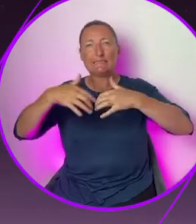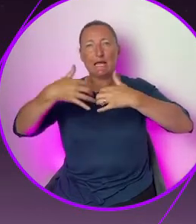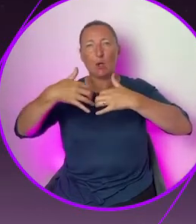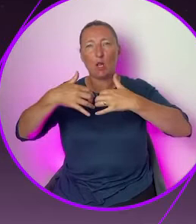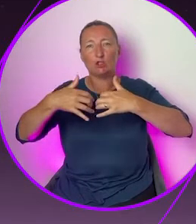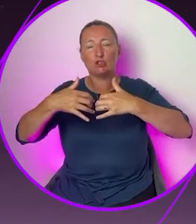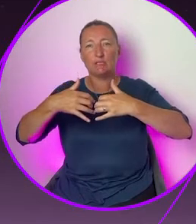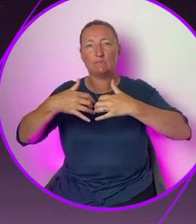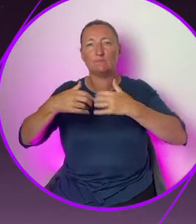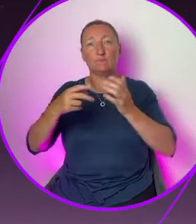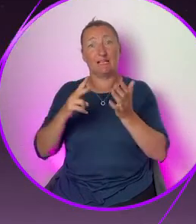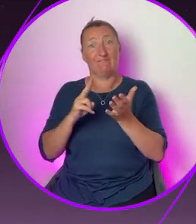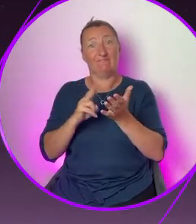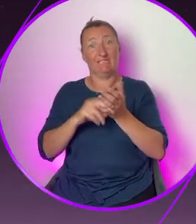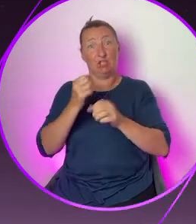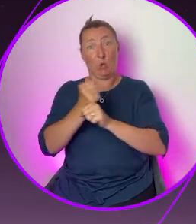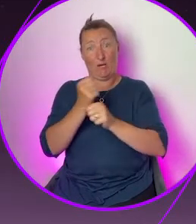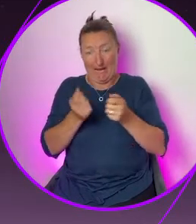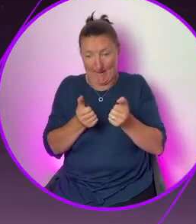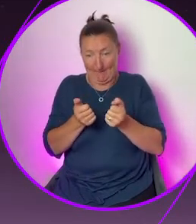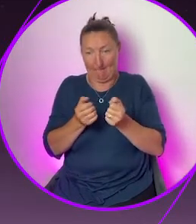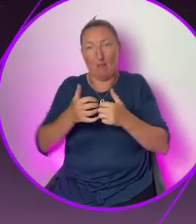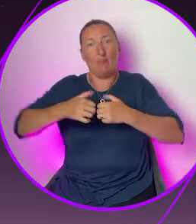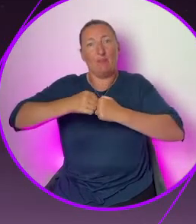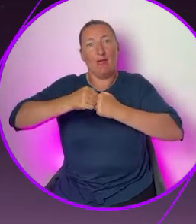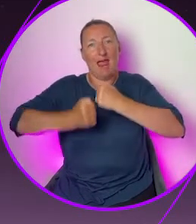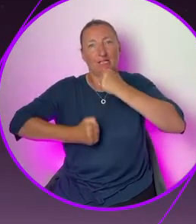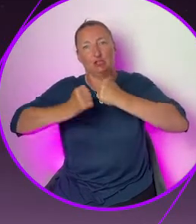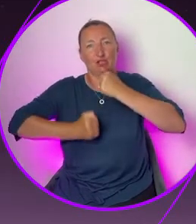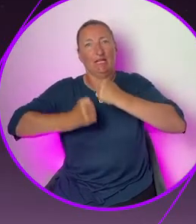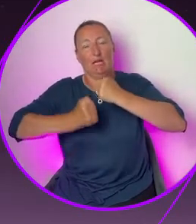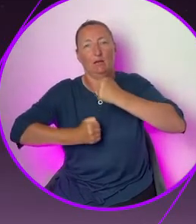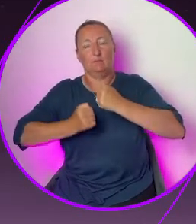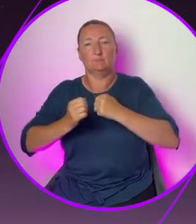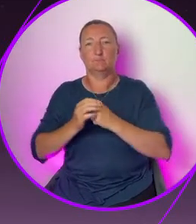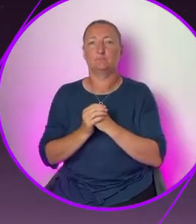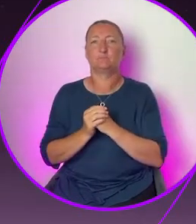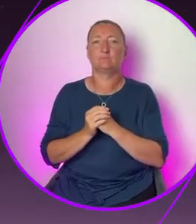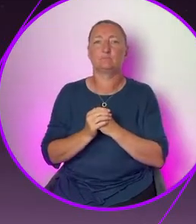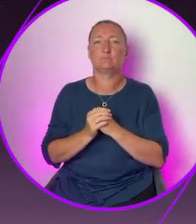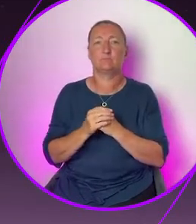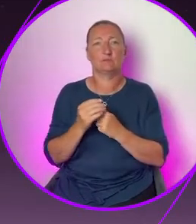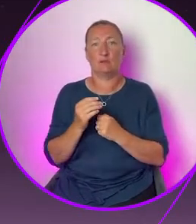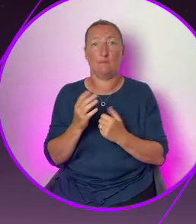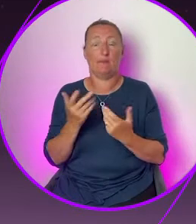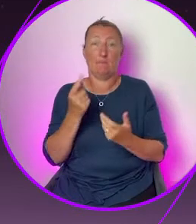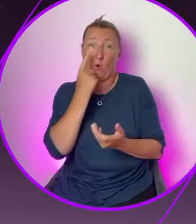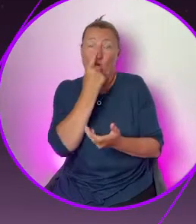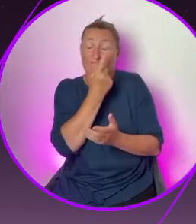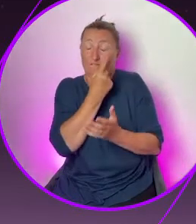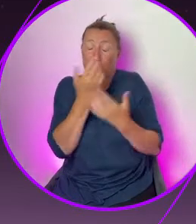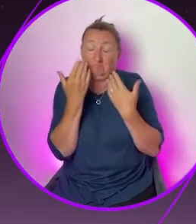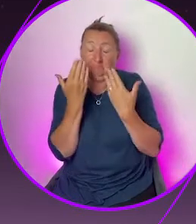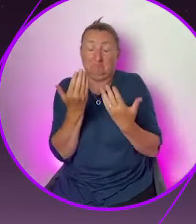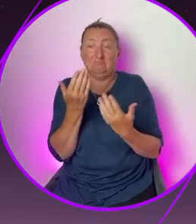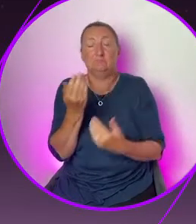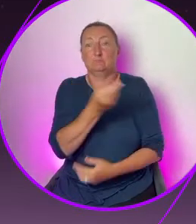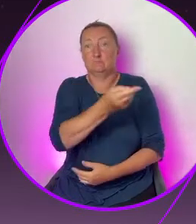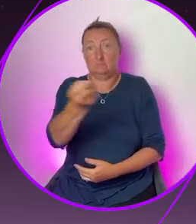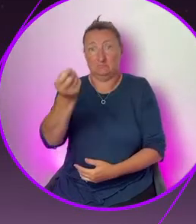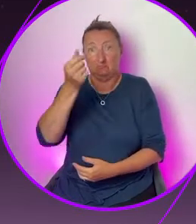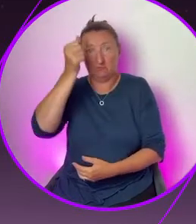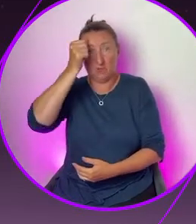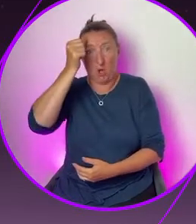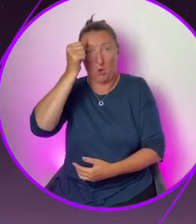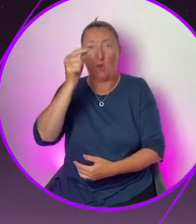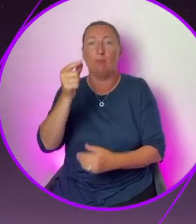is the video game engine. For those of you who are unfamiliar, and perhaps this is really obvious, but I'm going to say it anyway, this